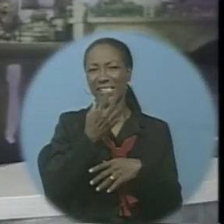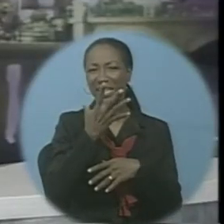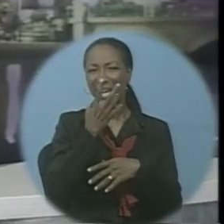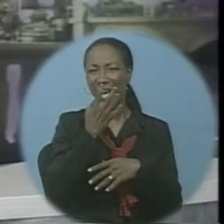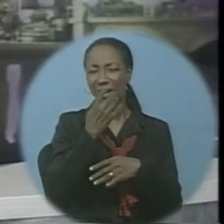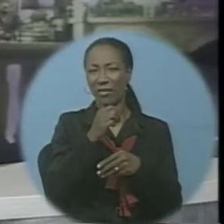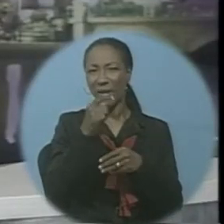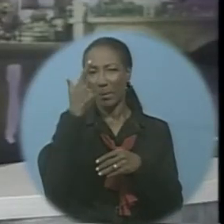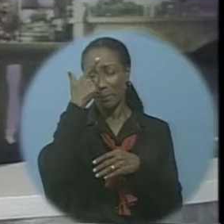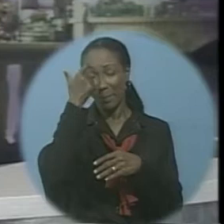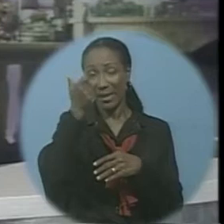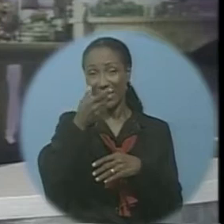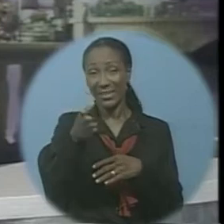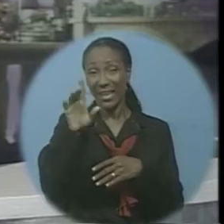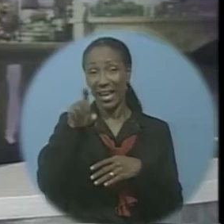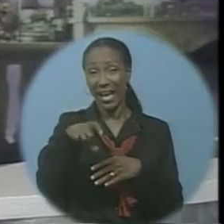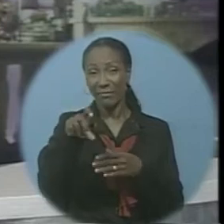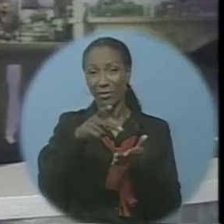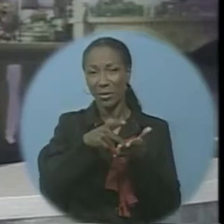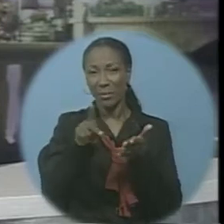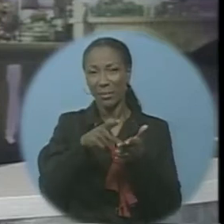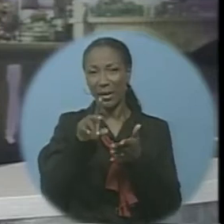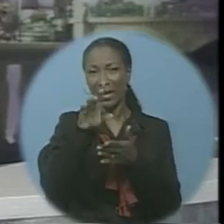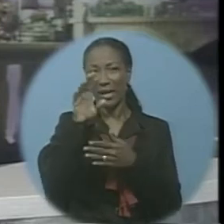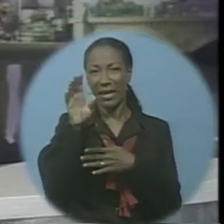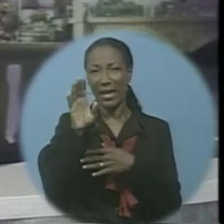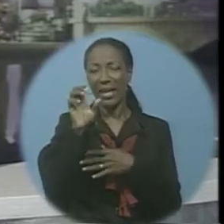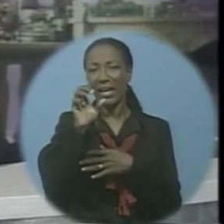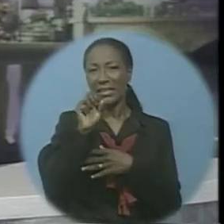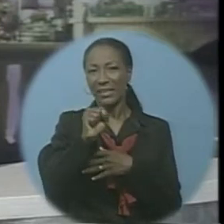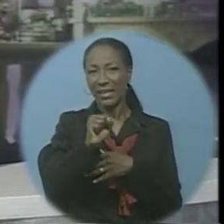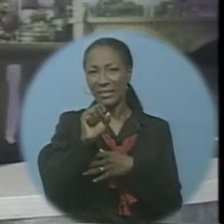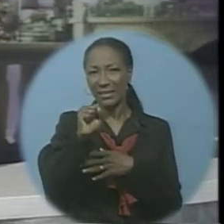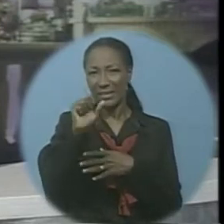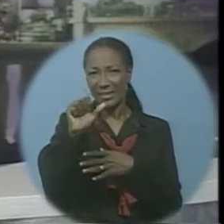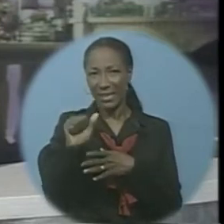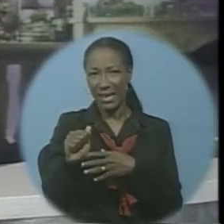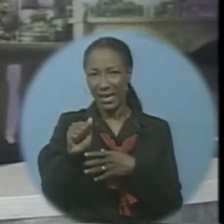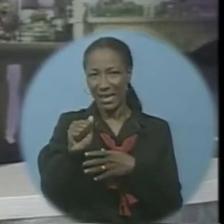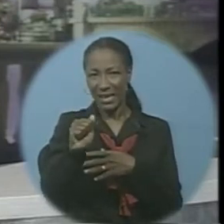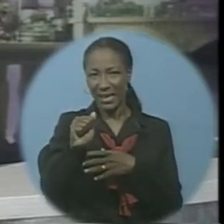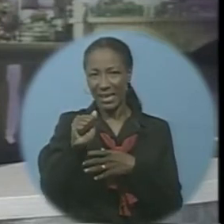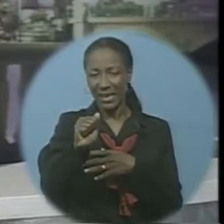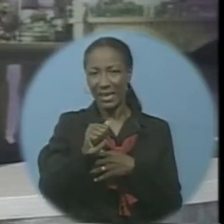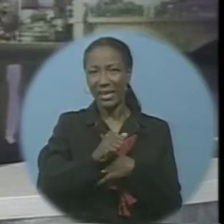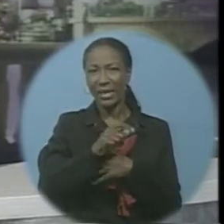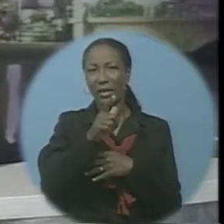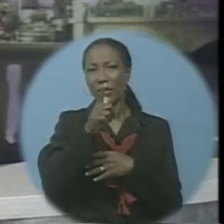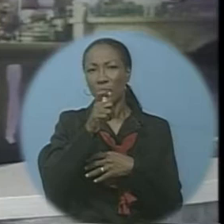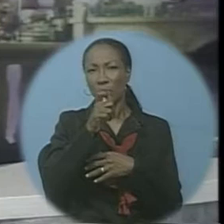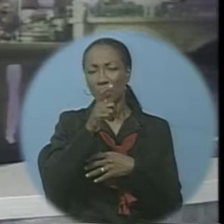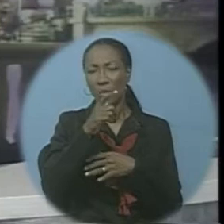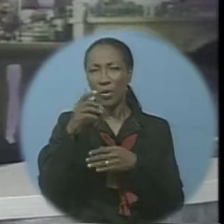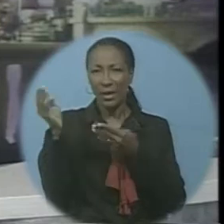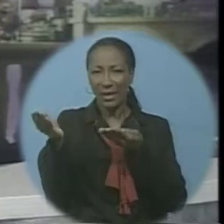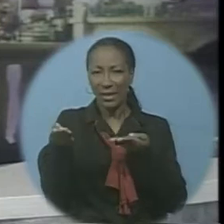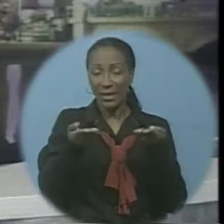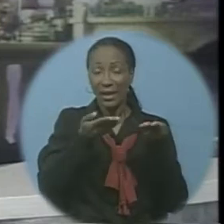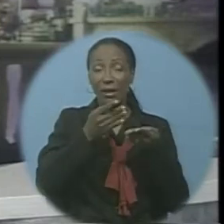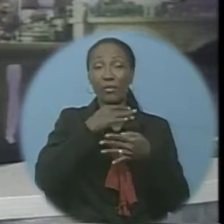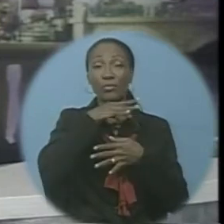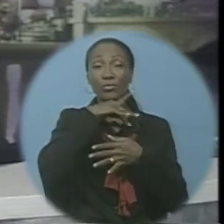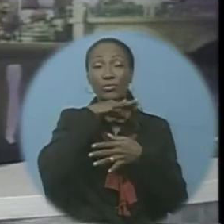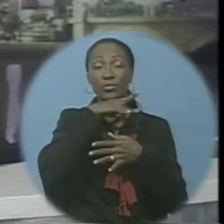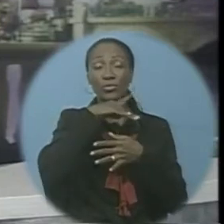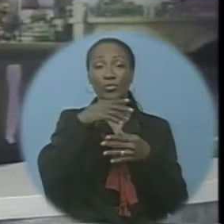up in arms about the controversial tipping fee being introduced by government for individuals and businesses taking waste to the